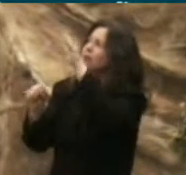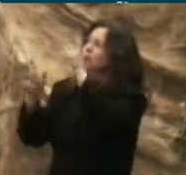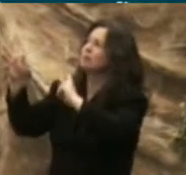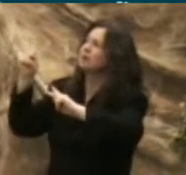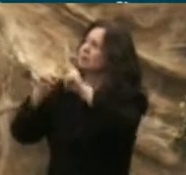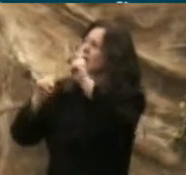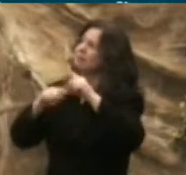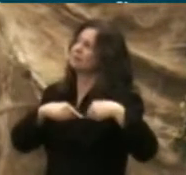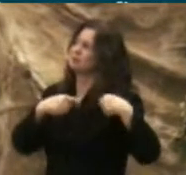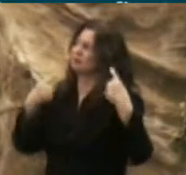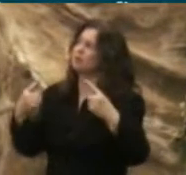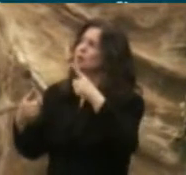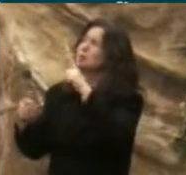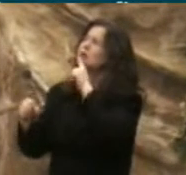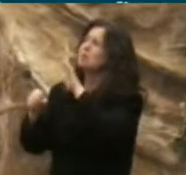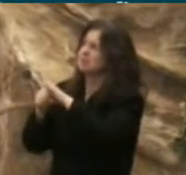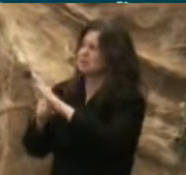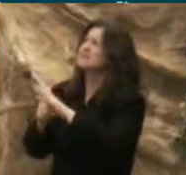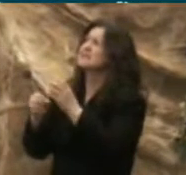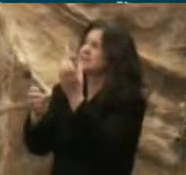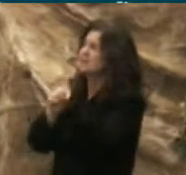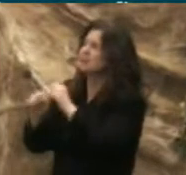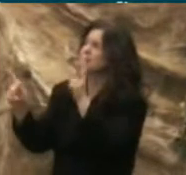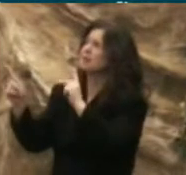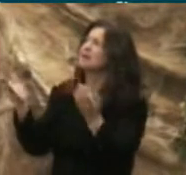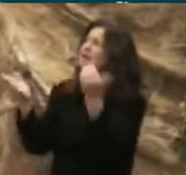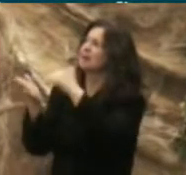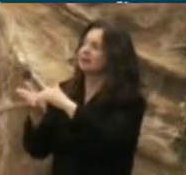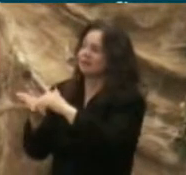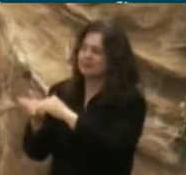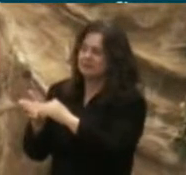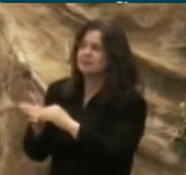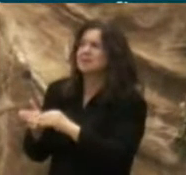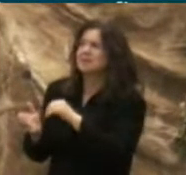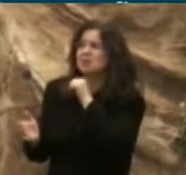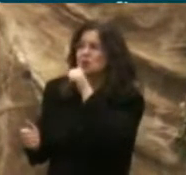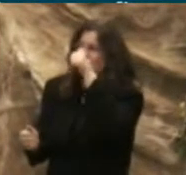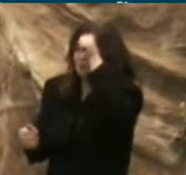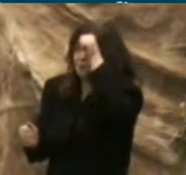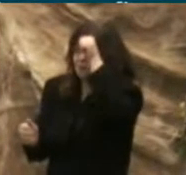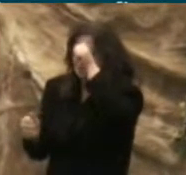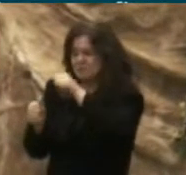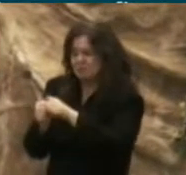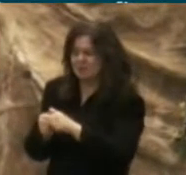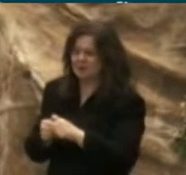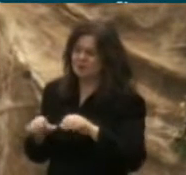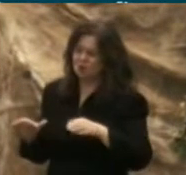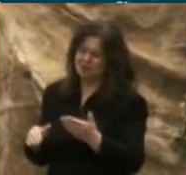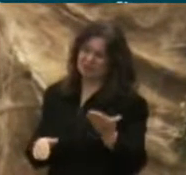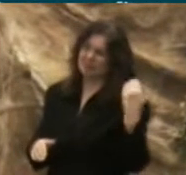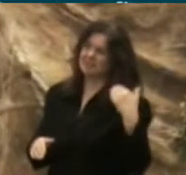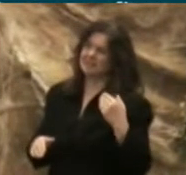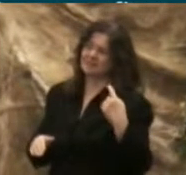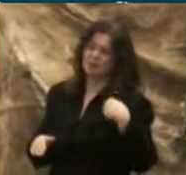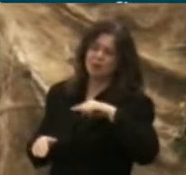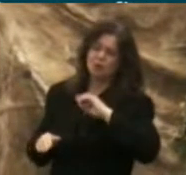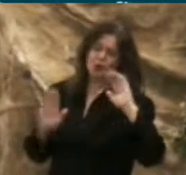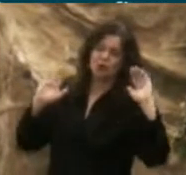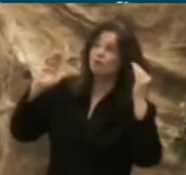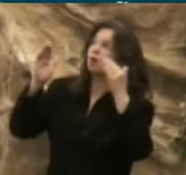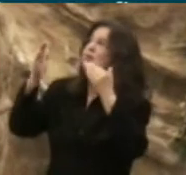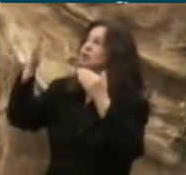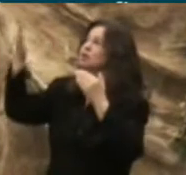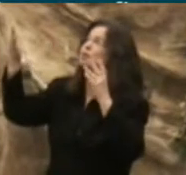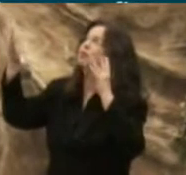before and promised to do so again. We do not remember the deeds of our past, but turn our faces toward the